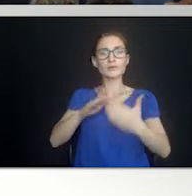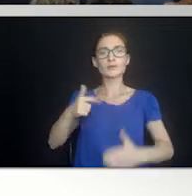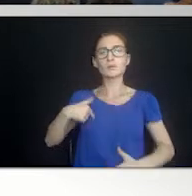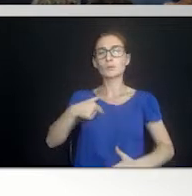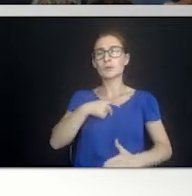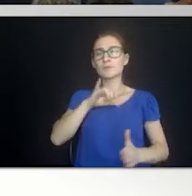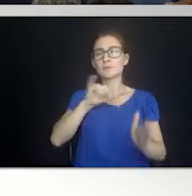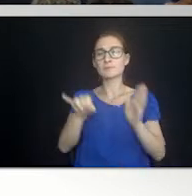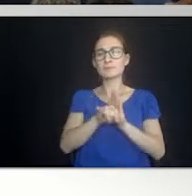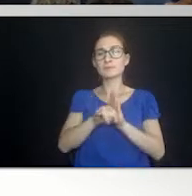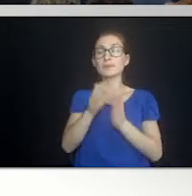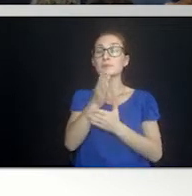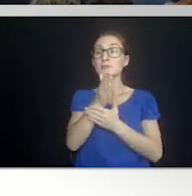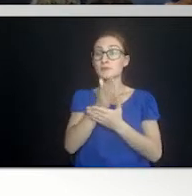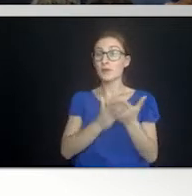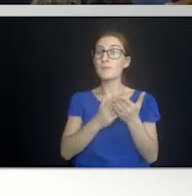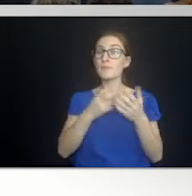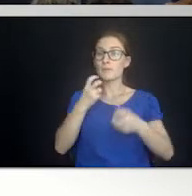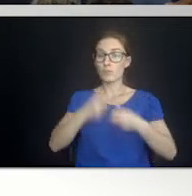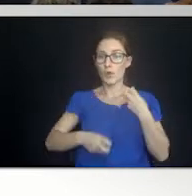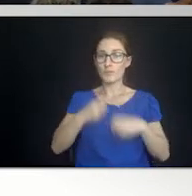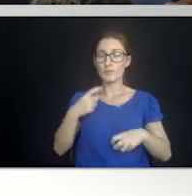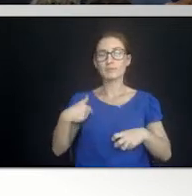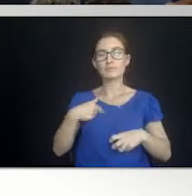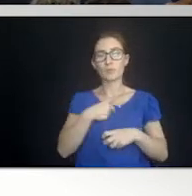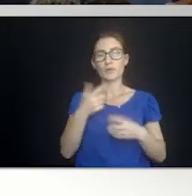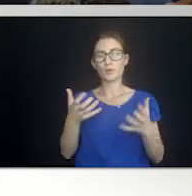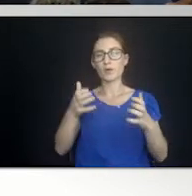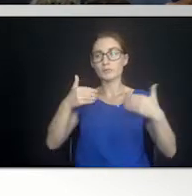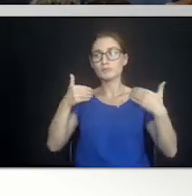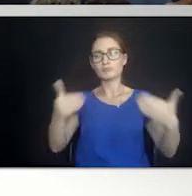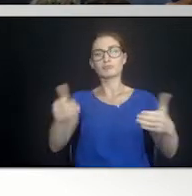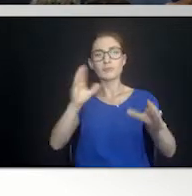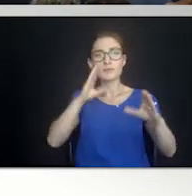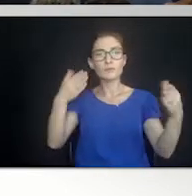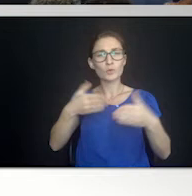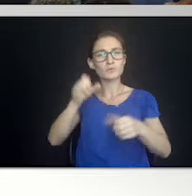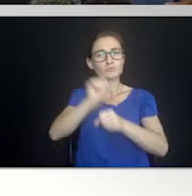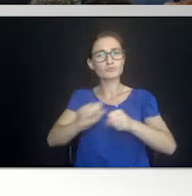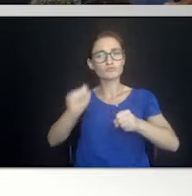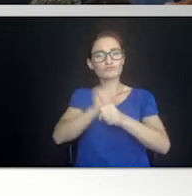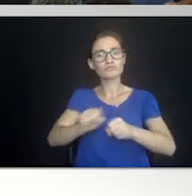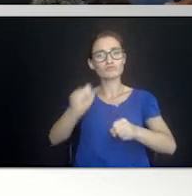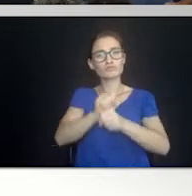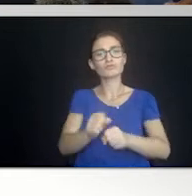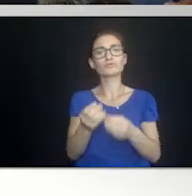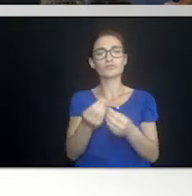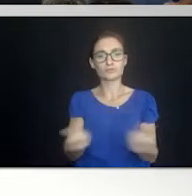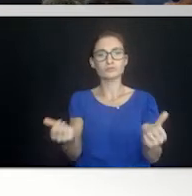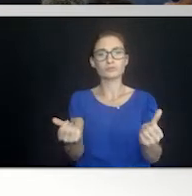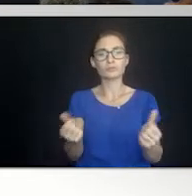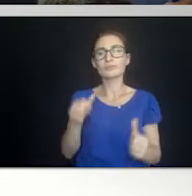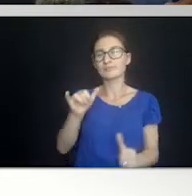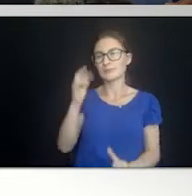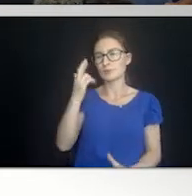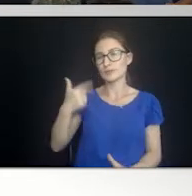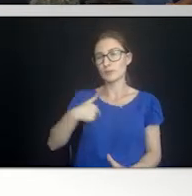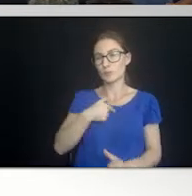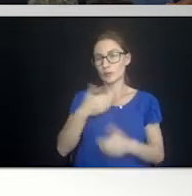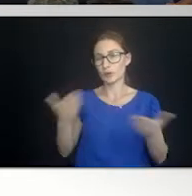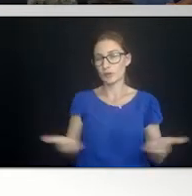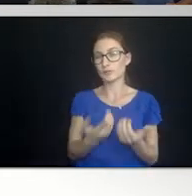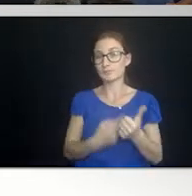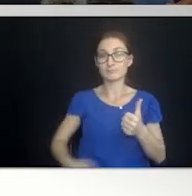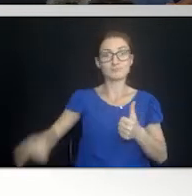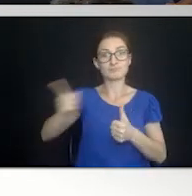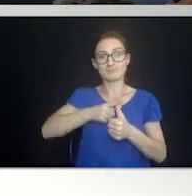my team and I have identified some problems that we want to focus on, and that's another reason we're doing what we're